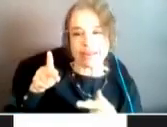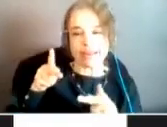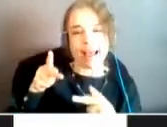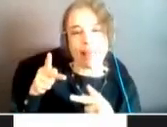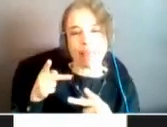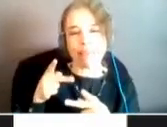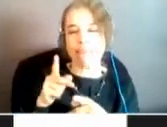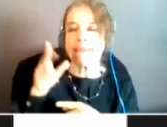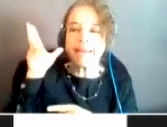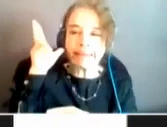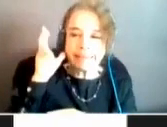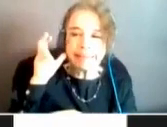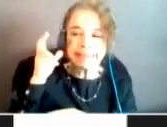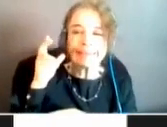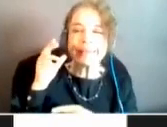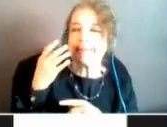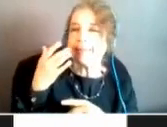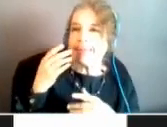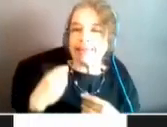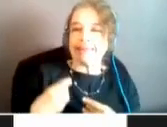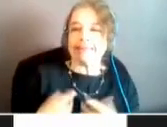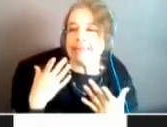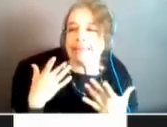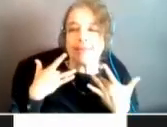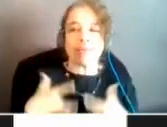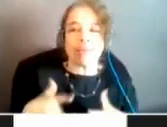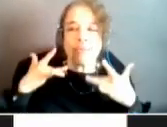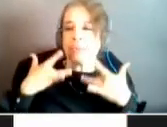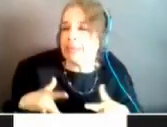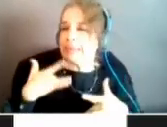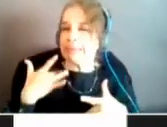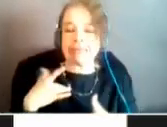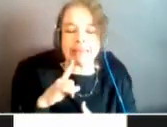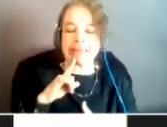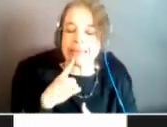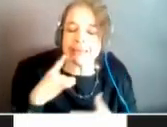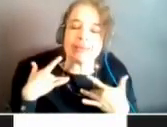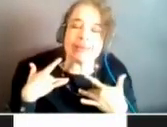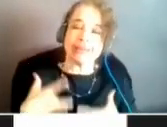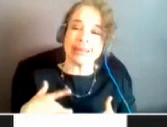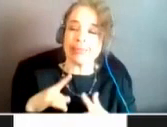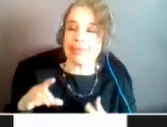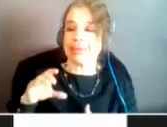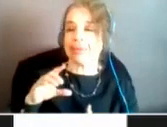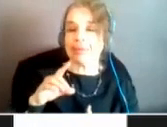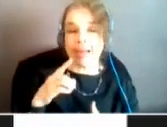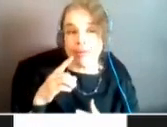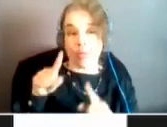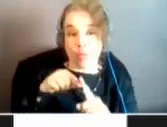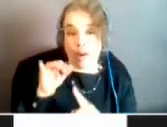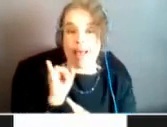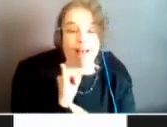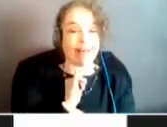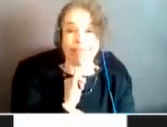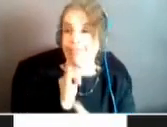actually listing off symptoms of depression, clinical depression. And when I would, you know,